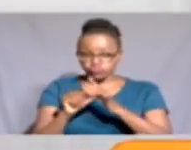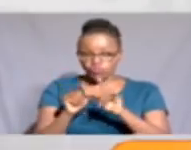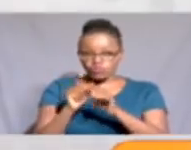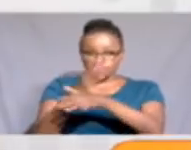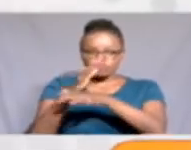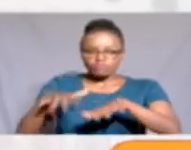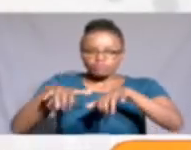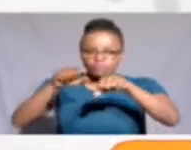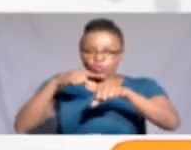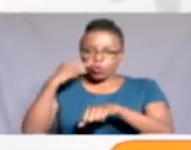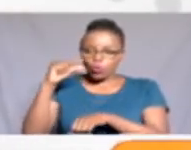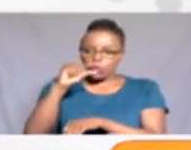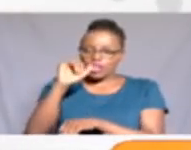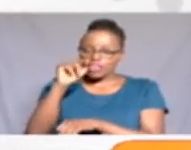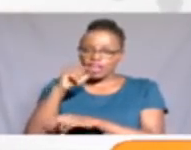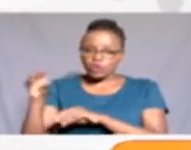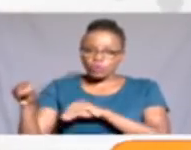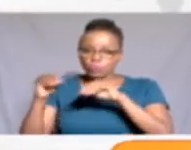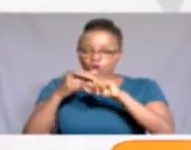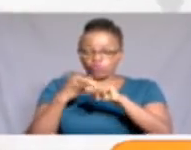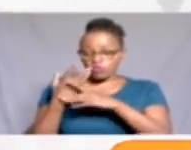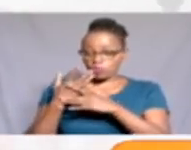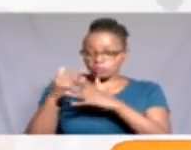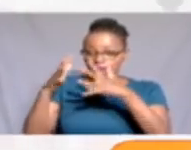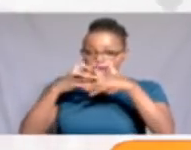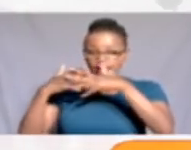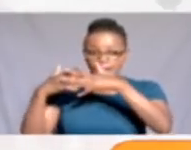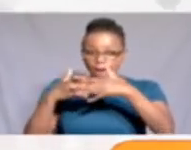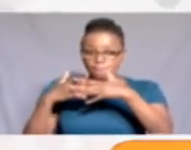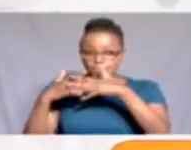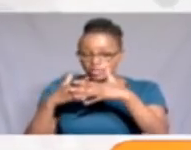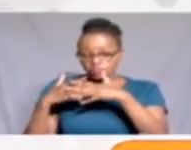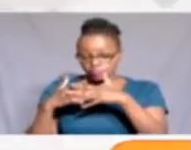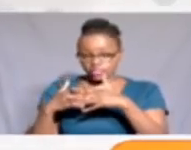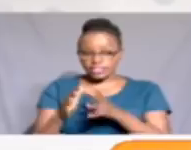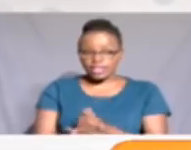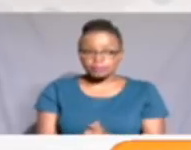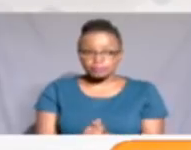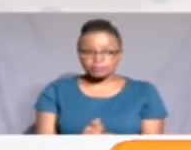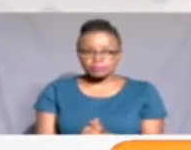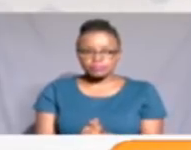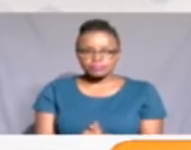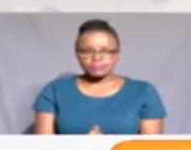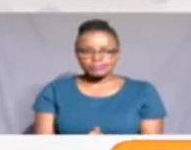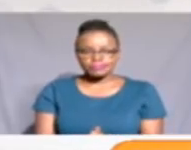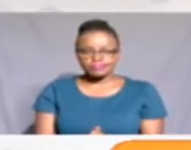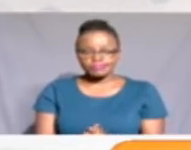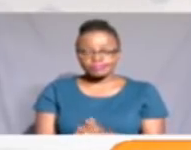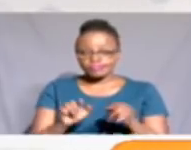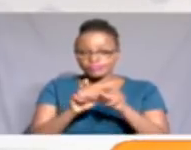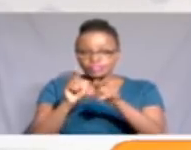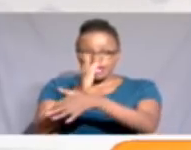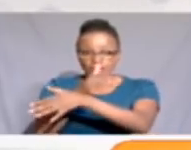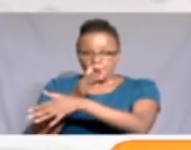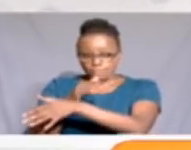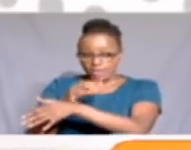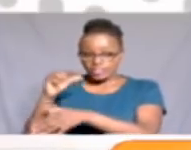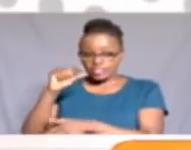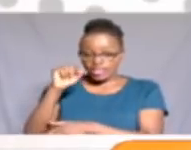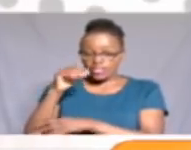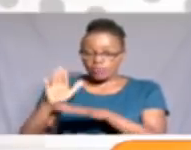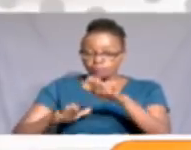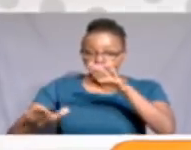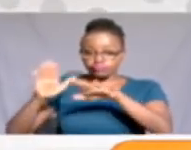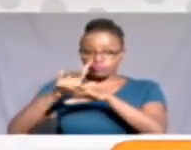Ambassador Robinson Githai, who moves from Washington, D.C. in the U.S. Ambassador Githai has been replaced